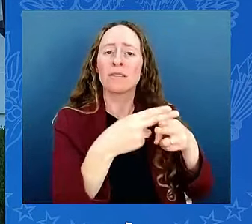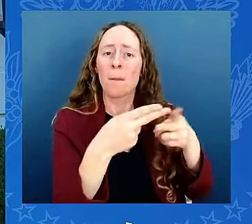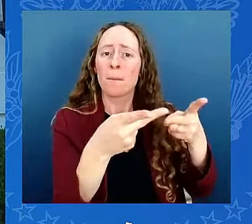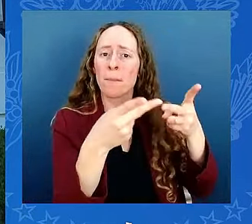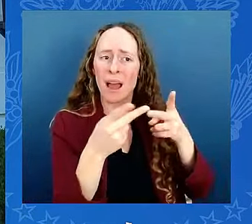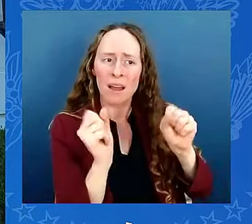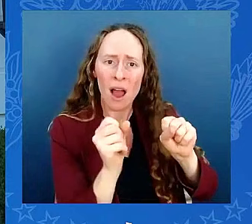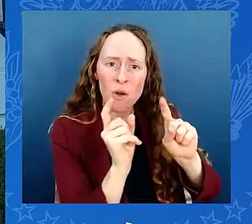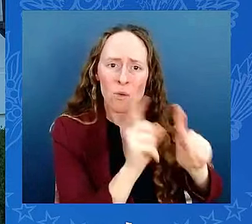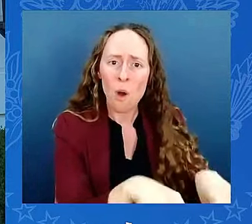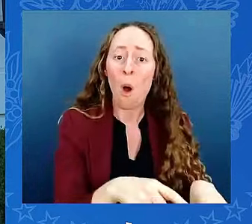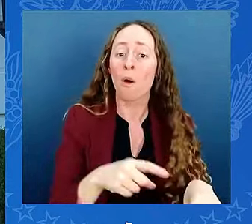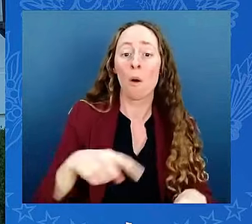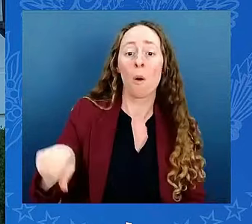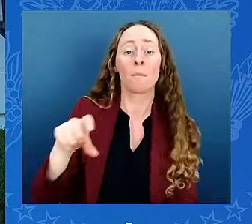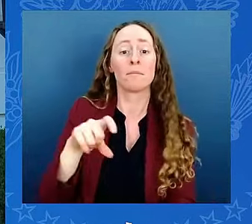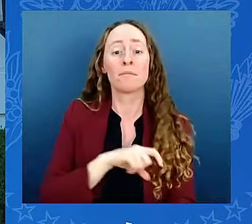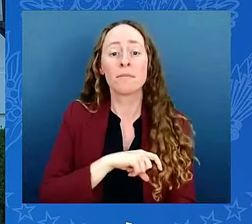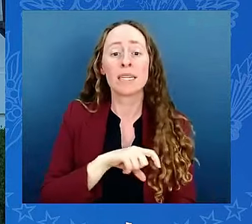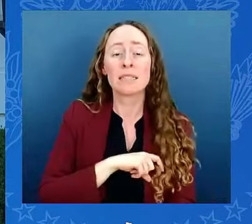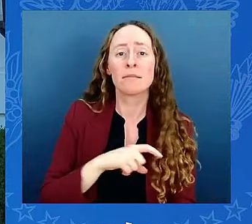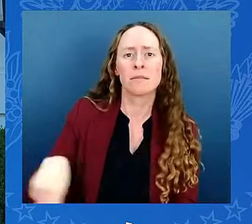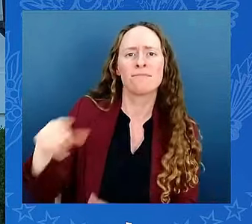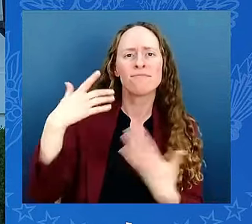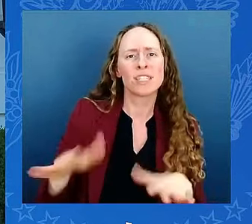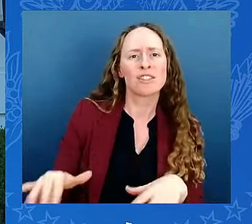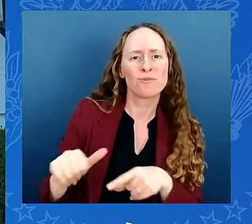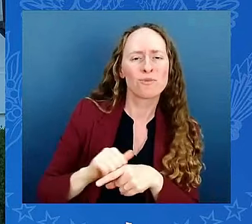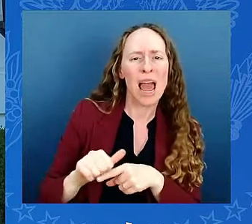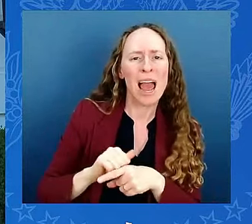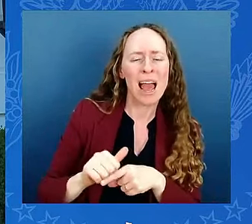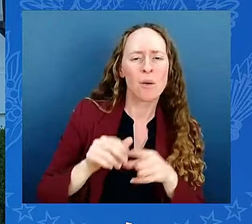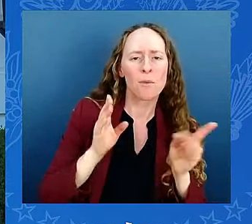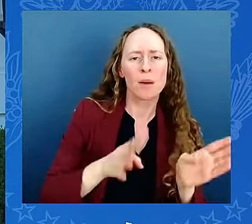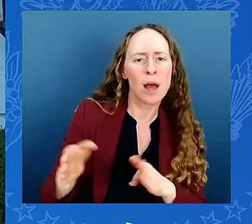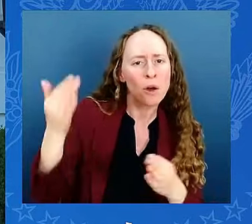and judges and court personnel to make our